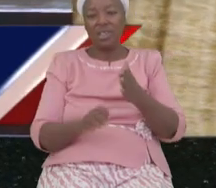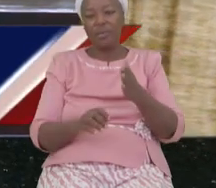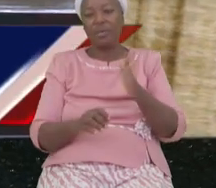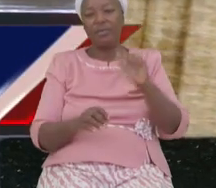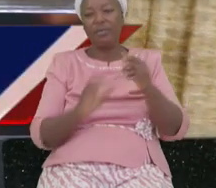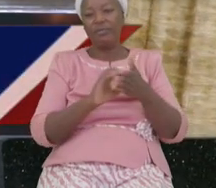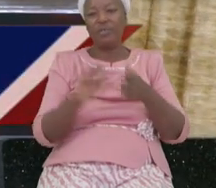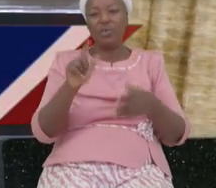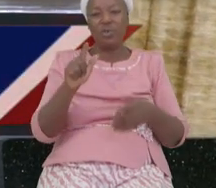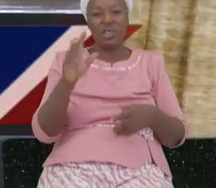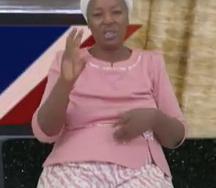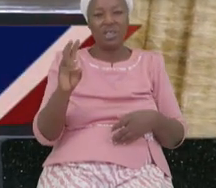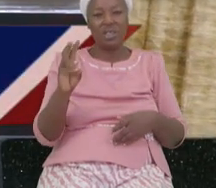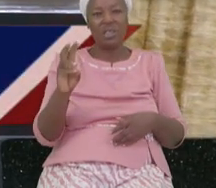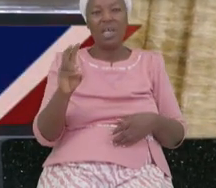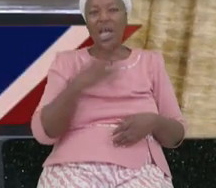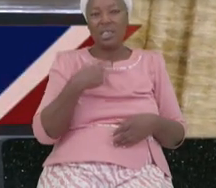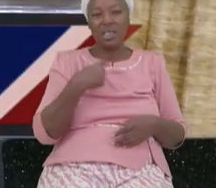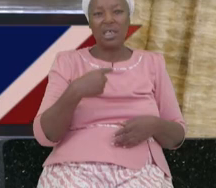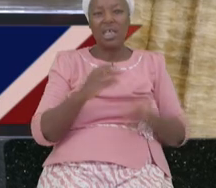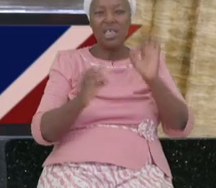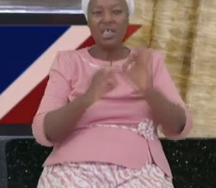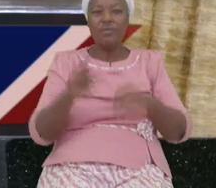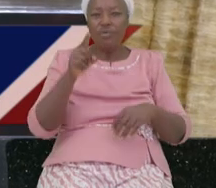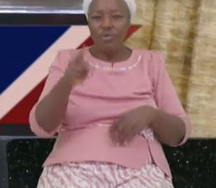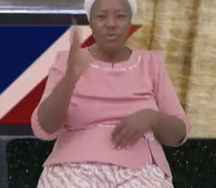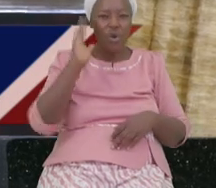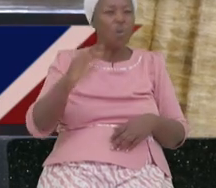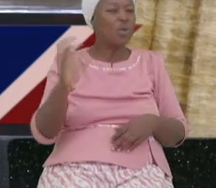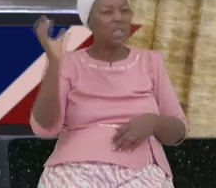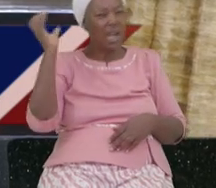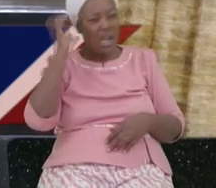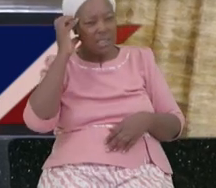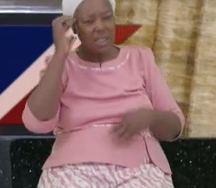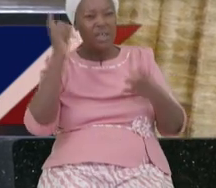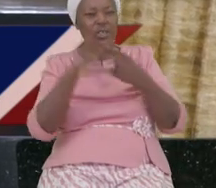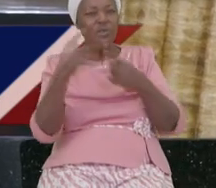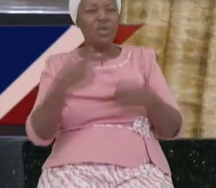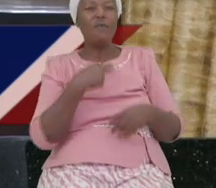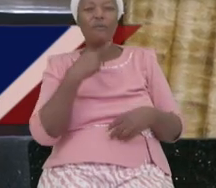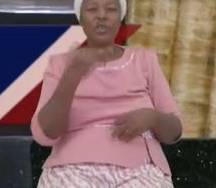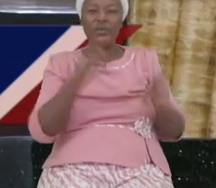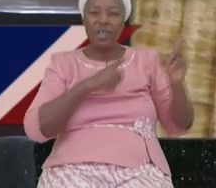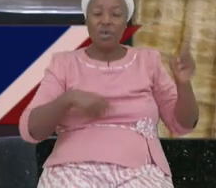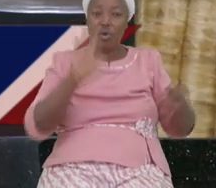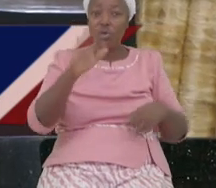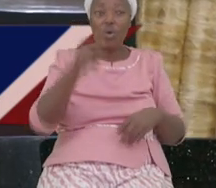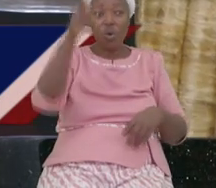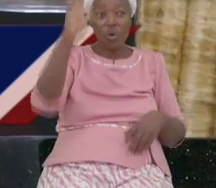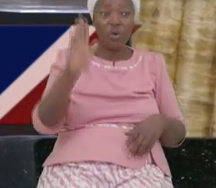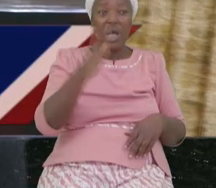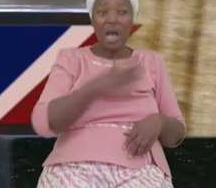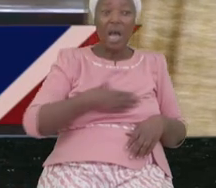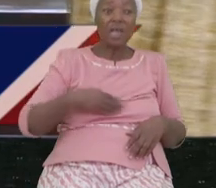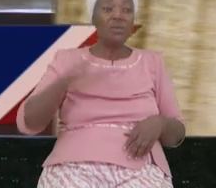26, and said, if thou wilt hearken to the voice of the Lord thy God, and